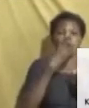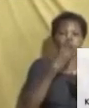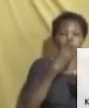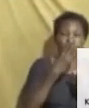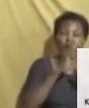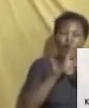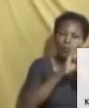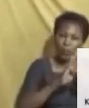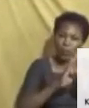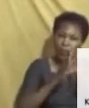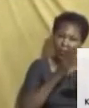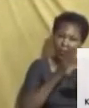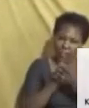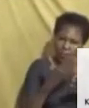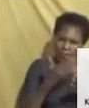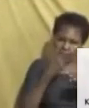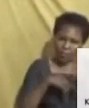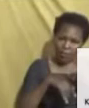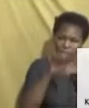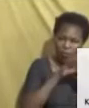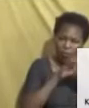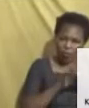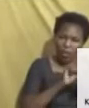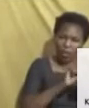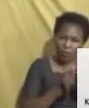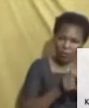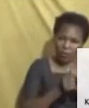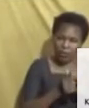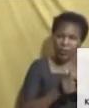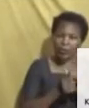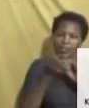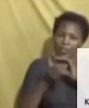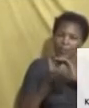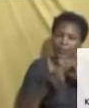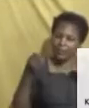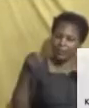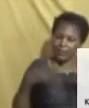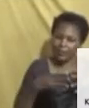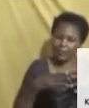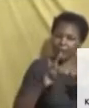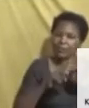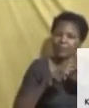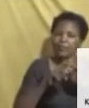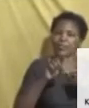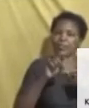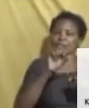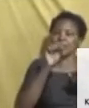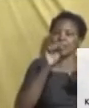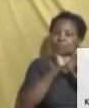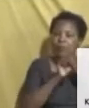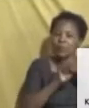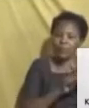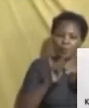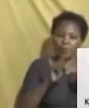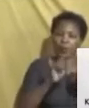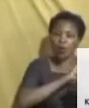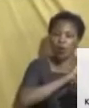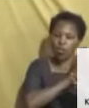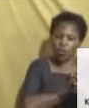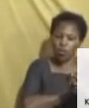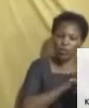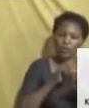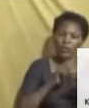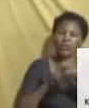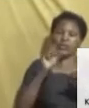fundamental features to a constitutional amendment, properly defined: its subject, authority, scope,